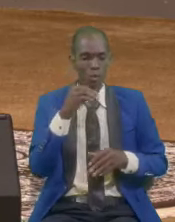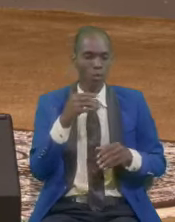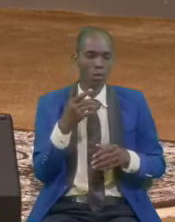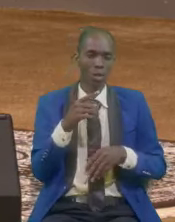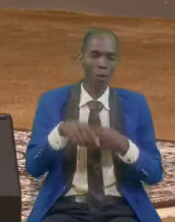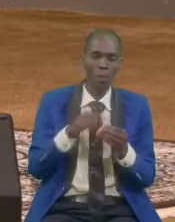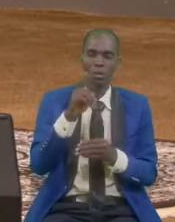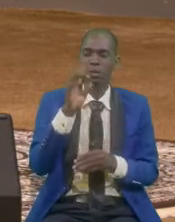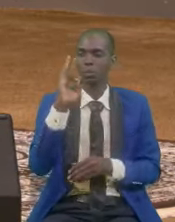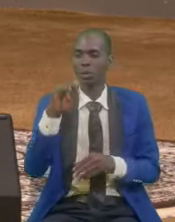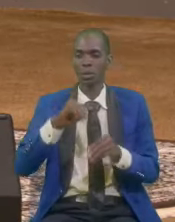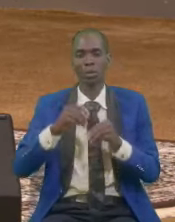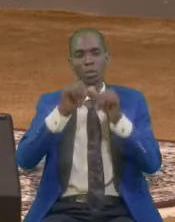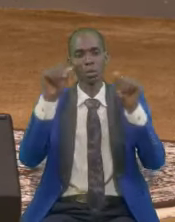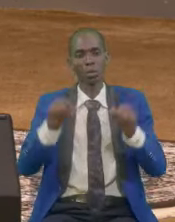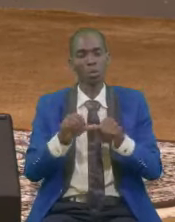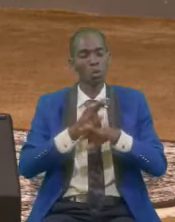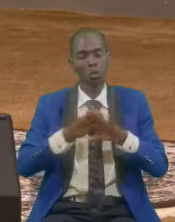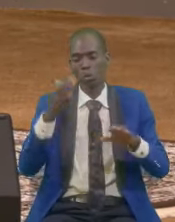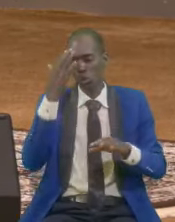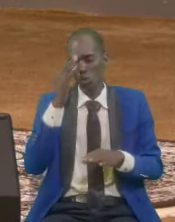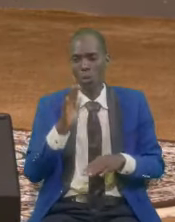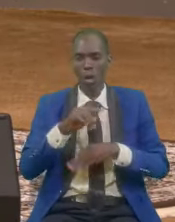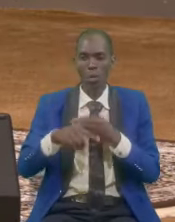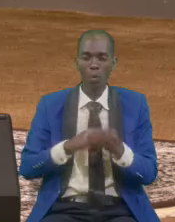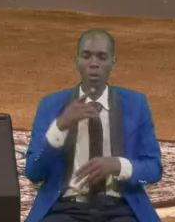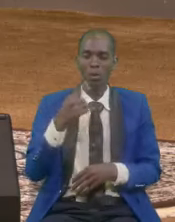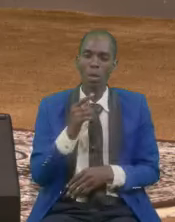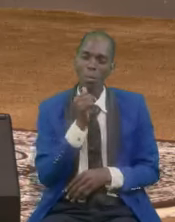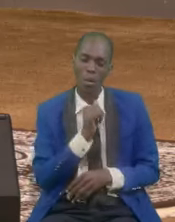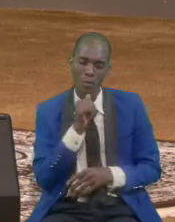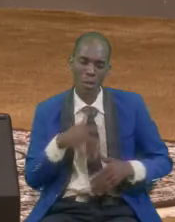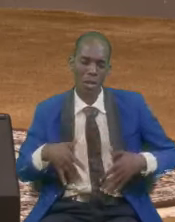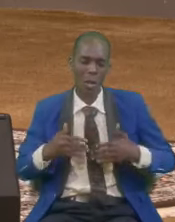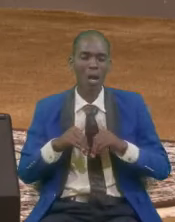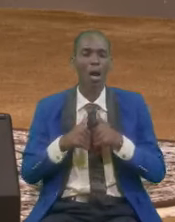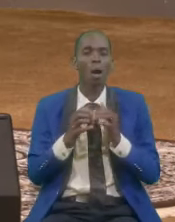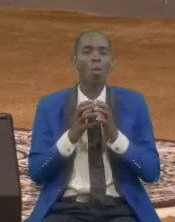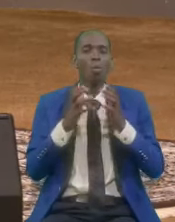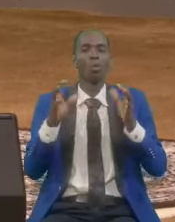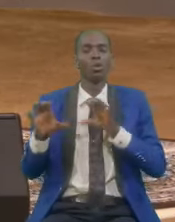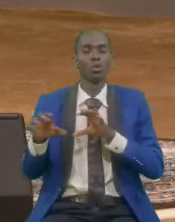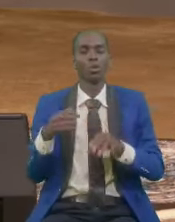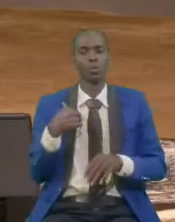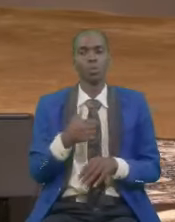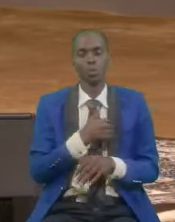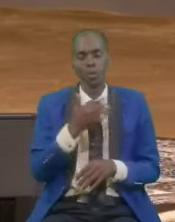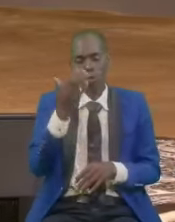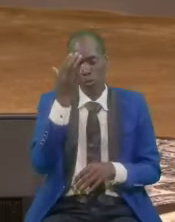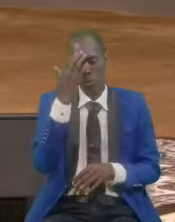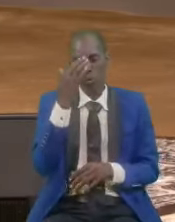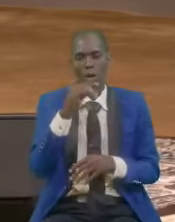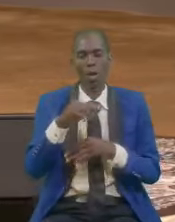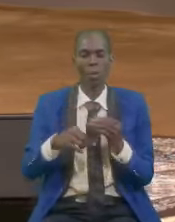we know their private lives? How much do we know of those people we see in